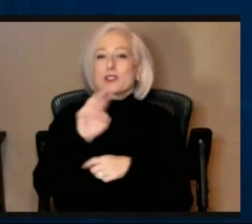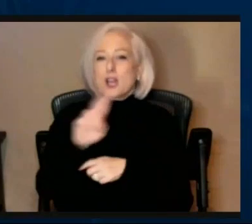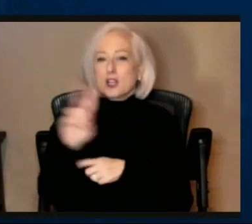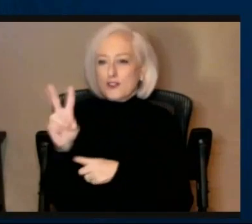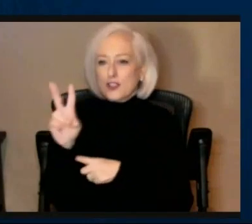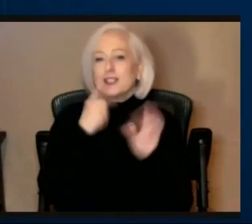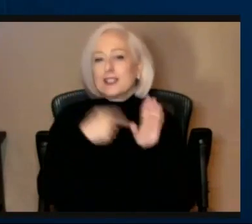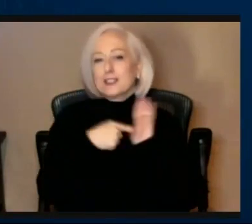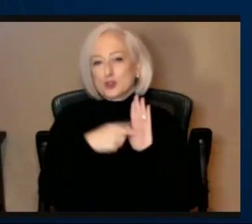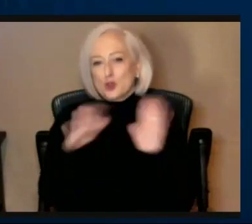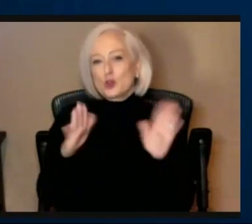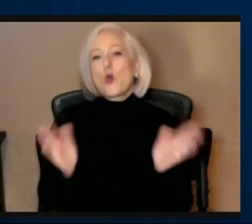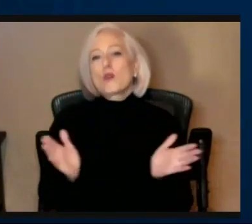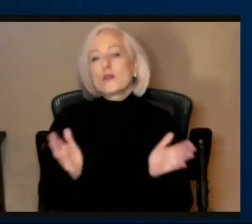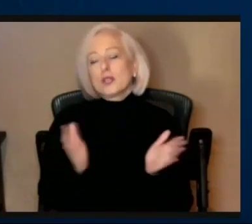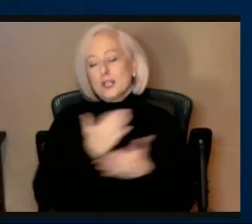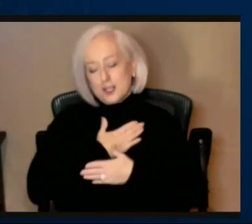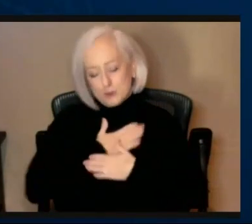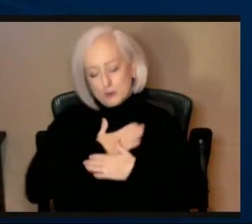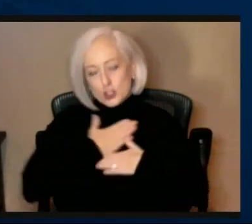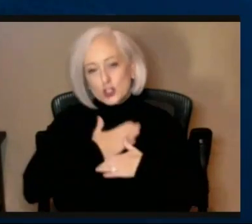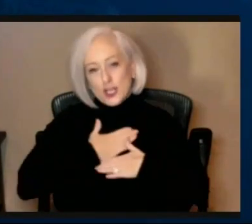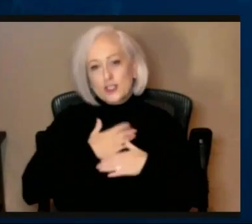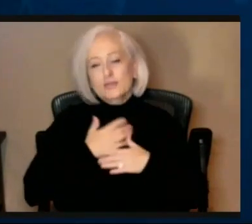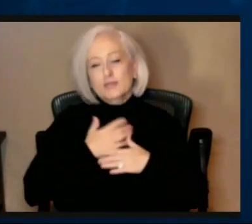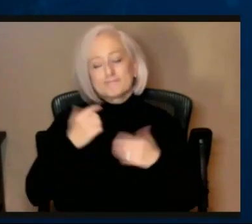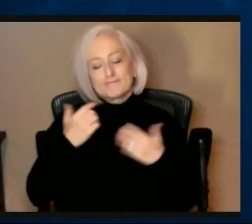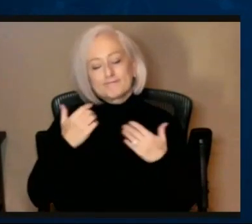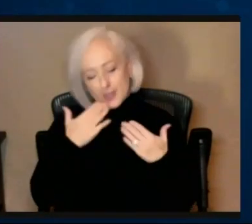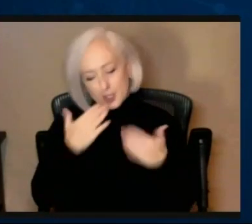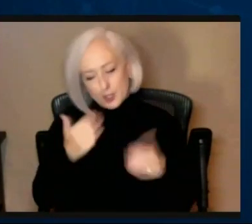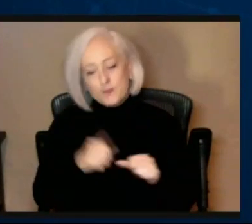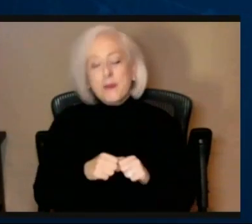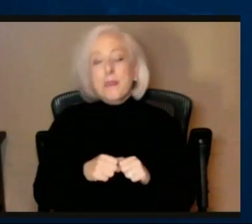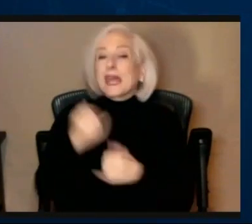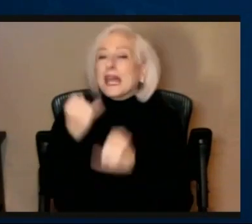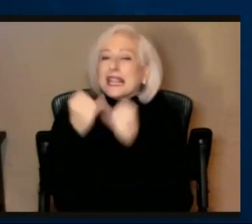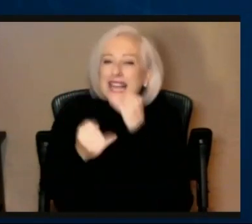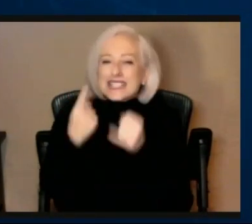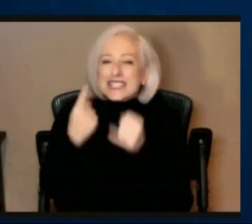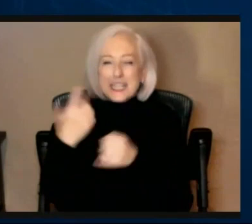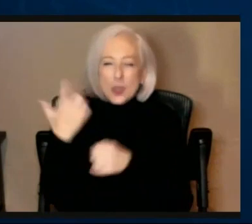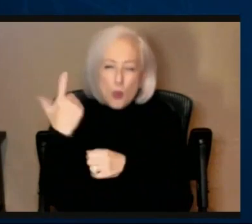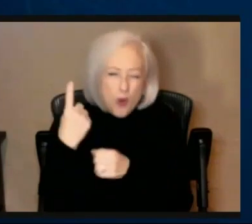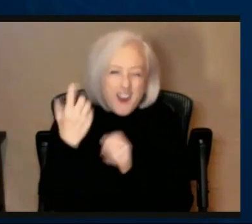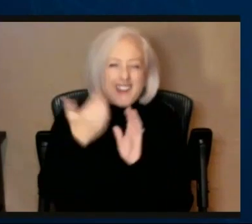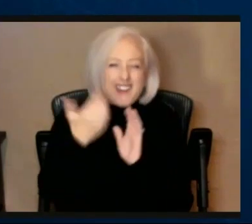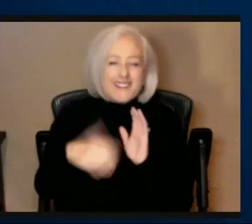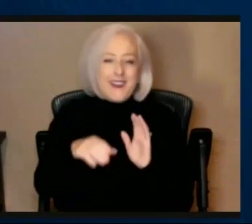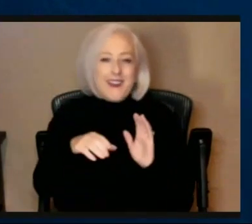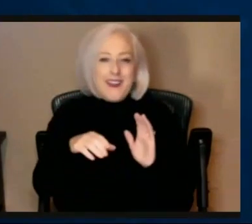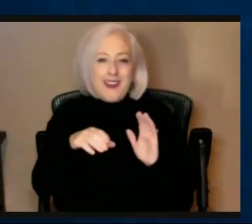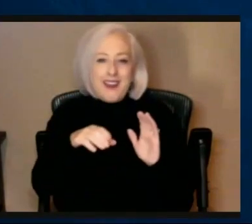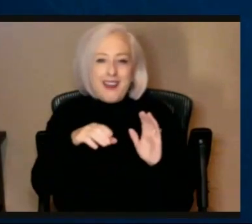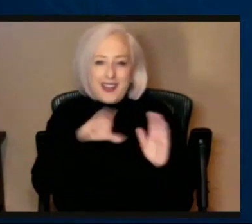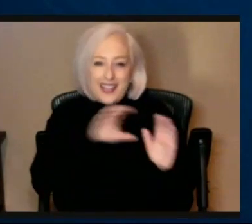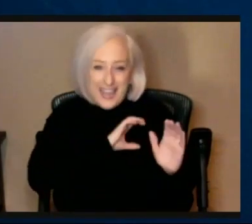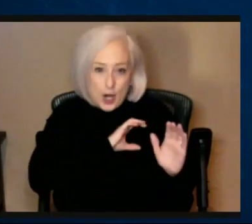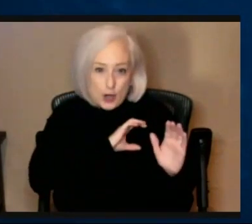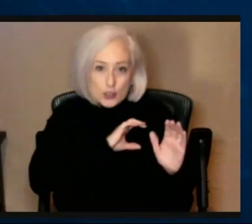And I appreciate that. But just lastly, if there was one character that you think you would like to be known